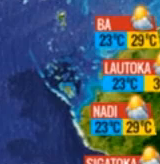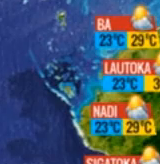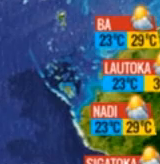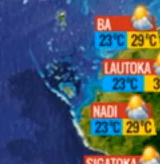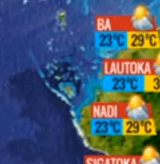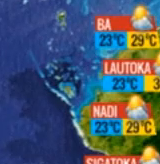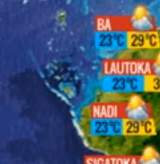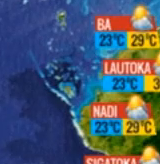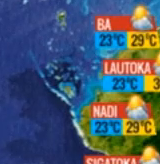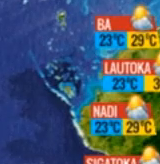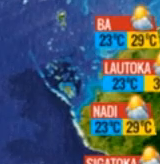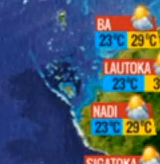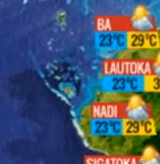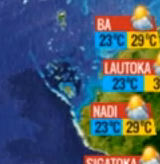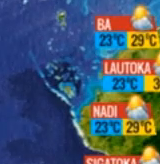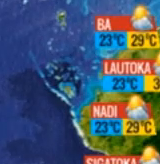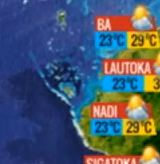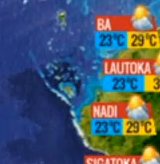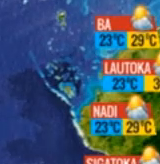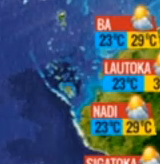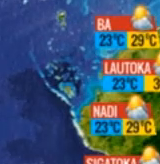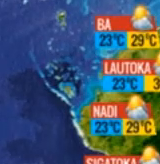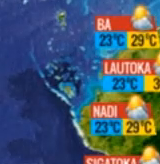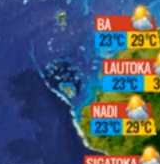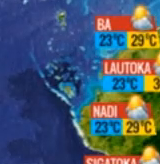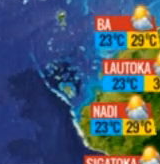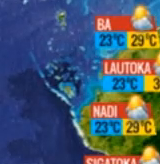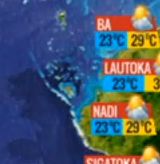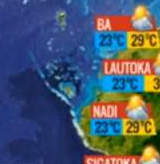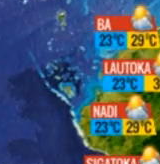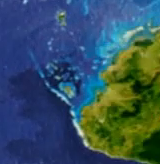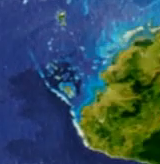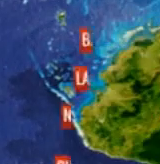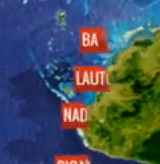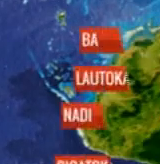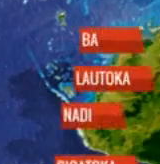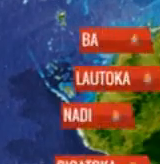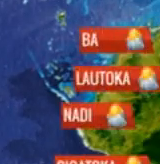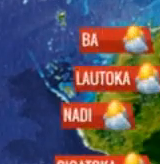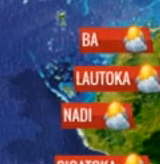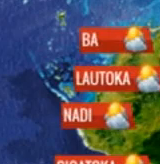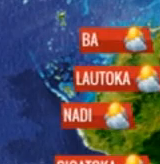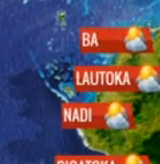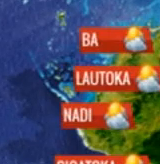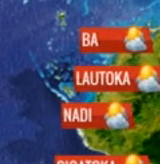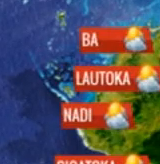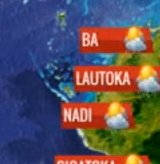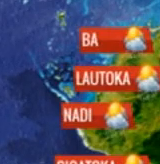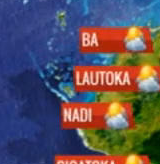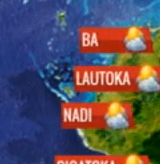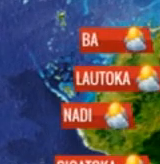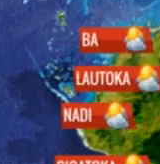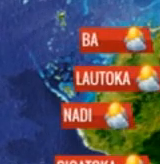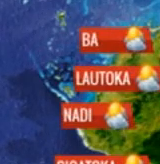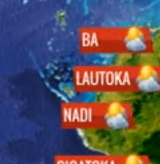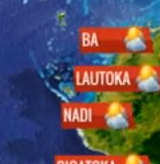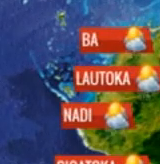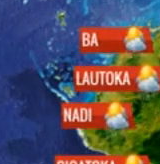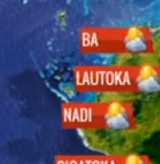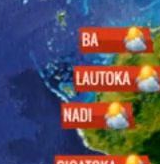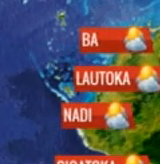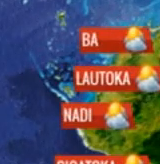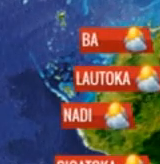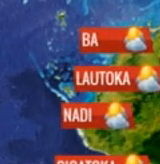thunderstorms about the northern and eastern parts of the interior of the larger islands. Outlook for Tuesday, cloudy periods with